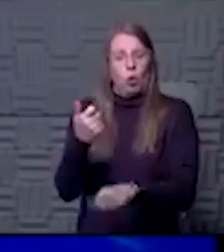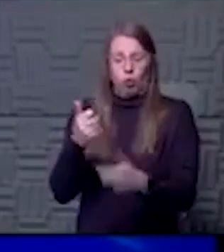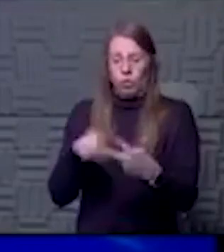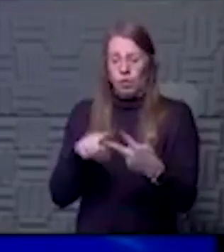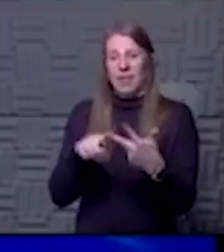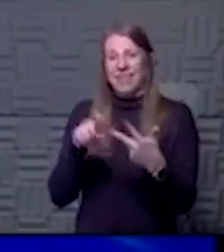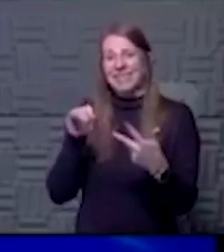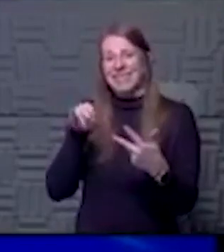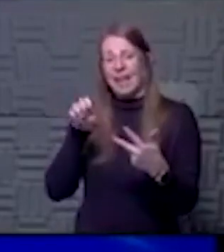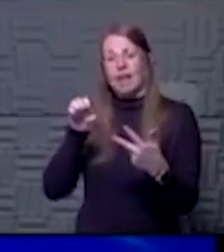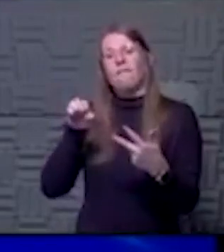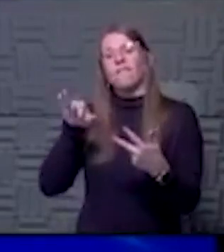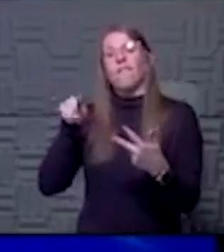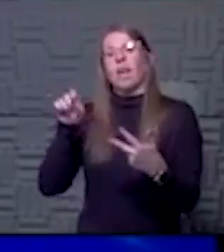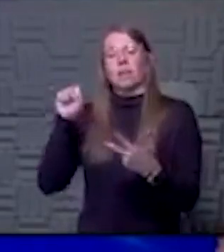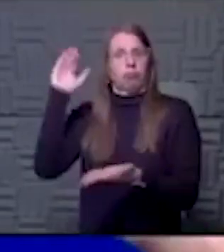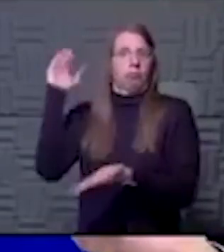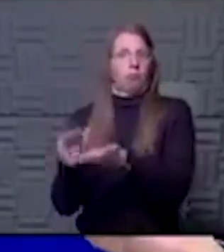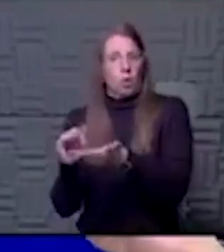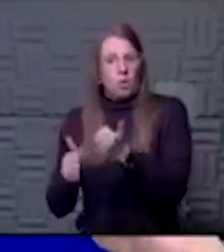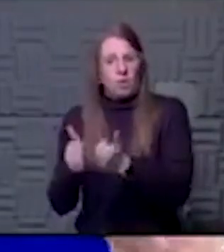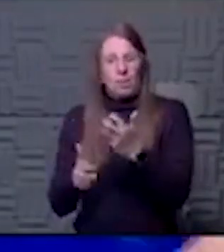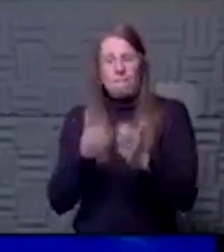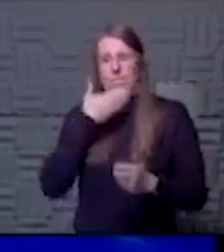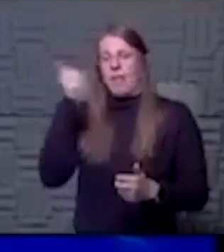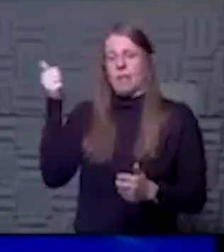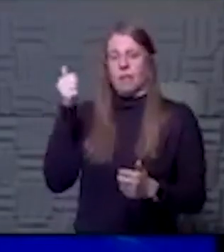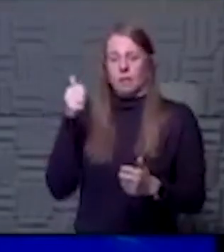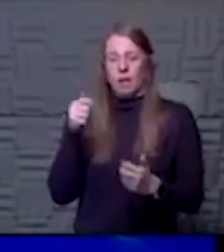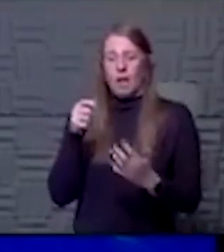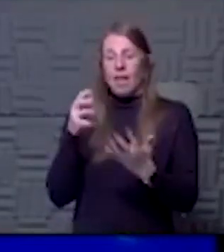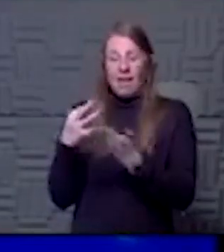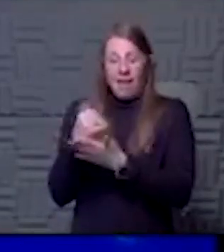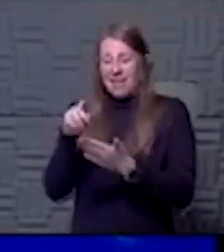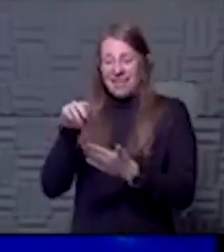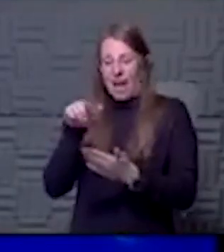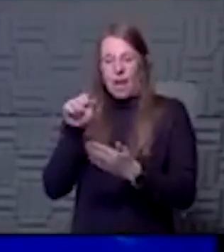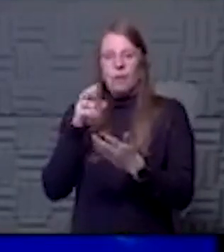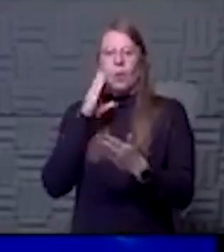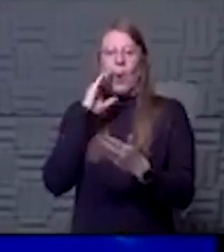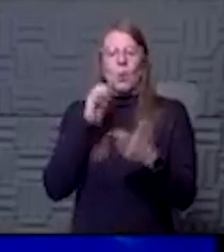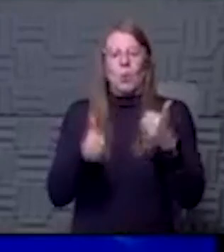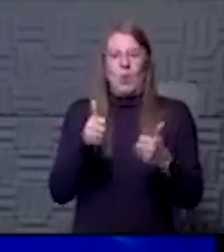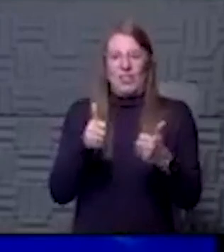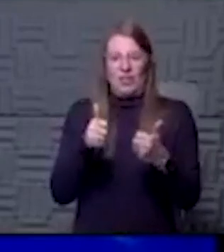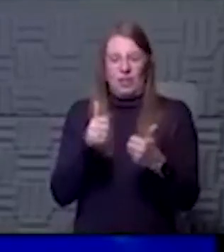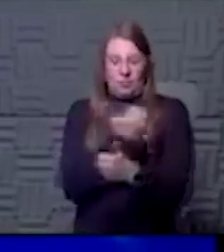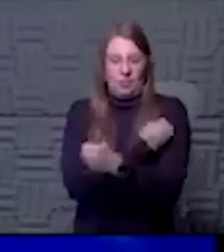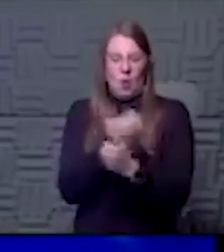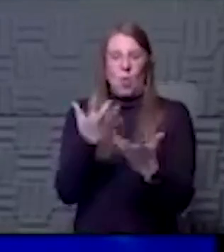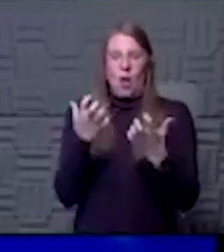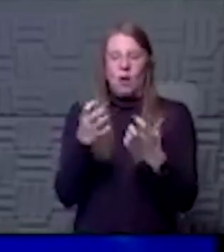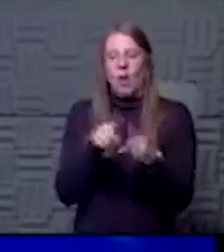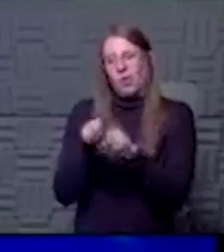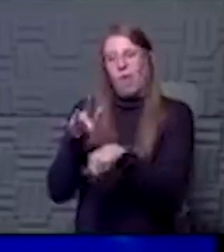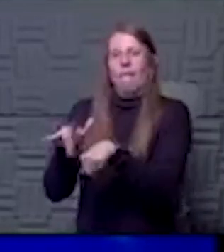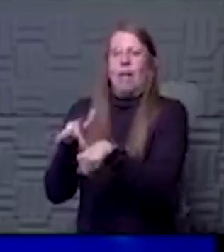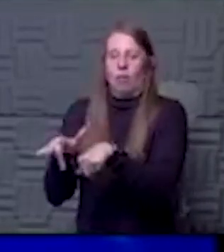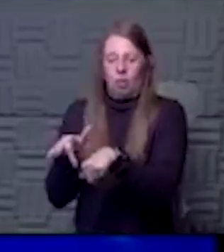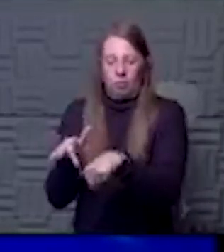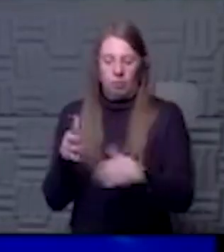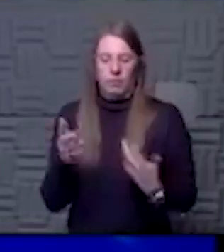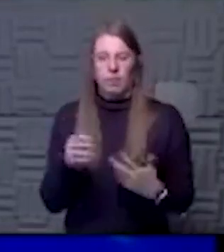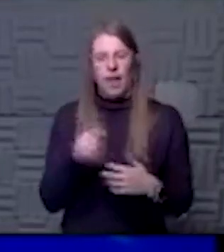that information, we'll have a pretty good sense of which one we all want to take, and we're going to have it be available. So